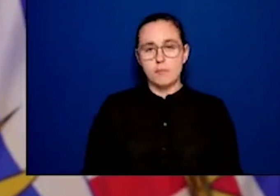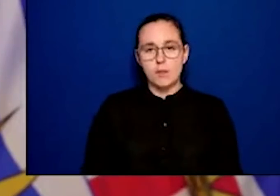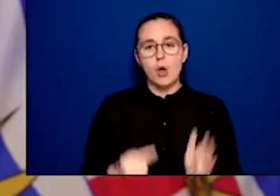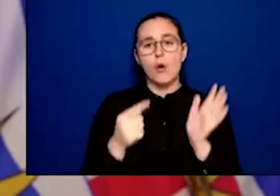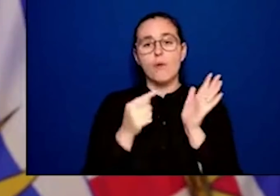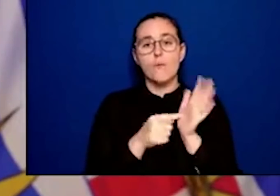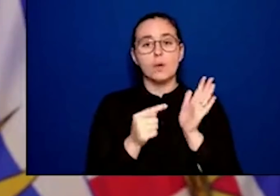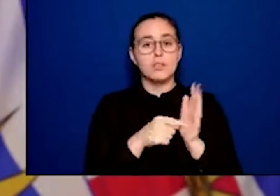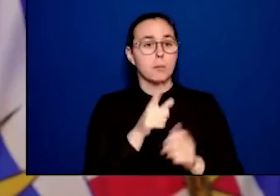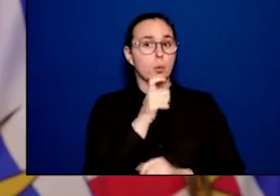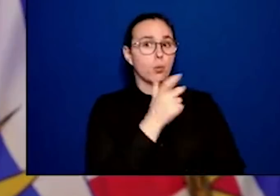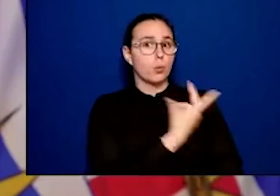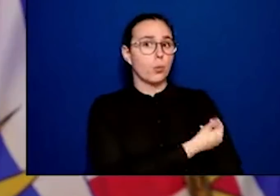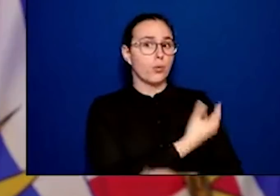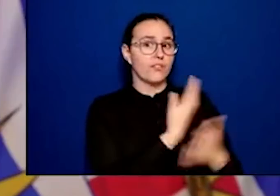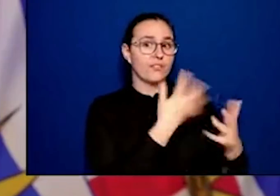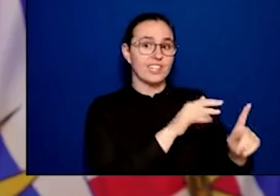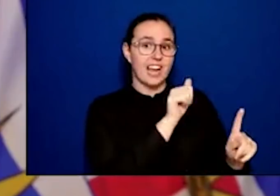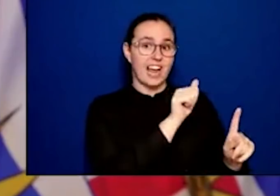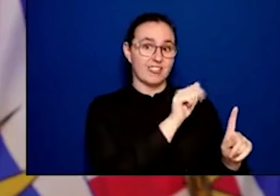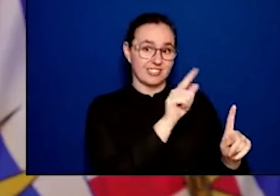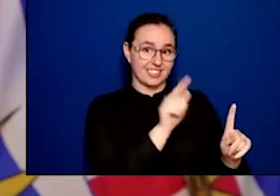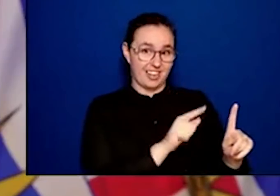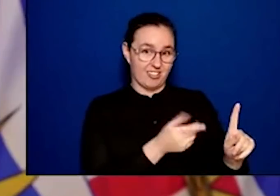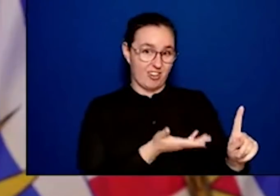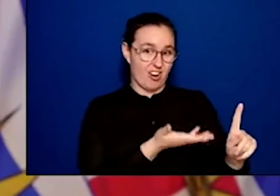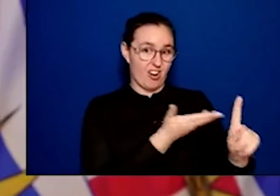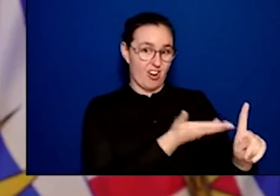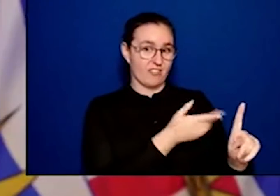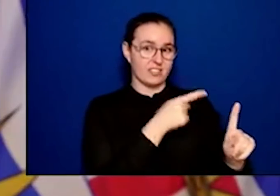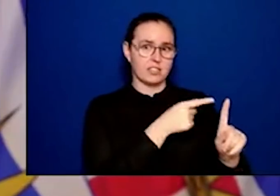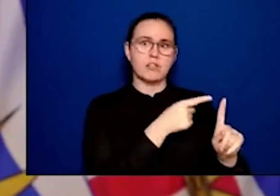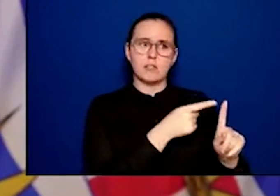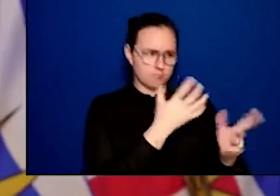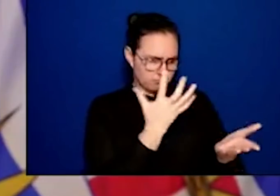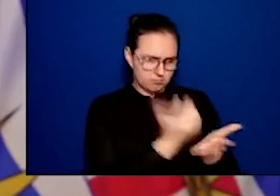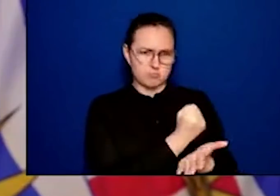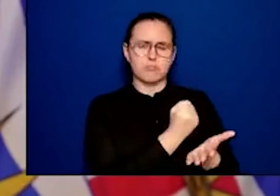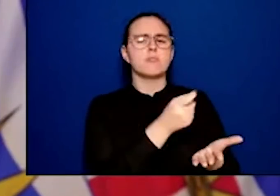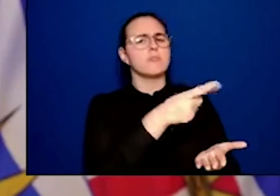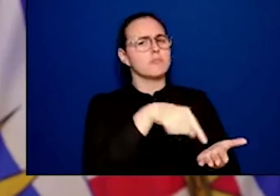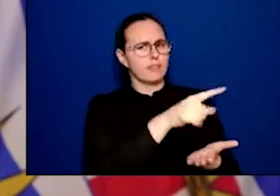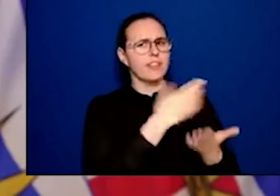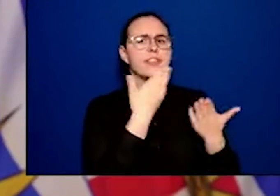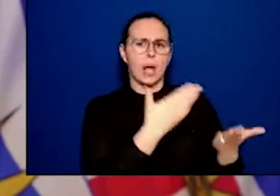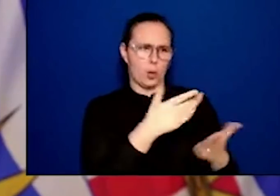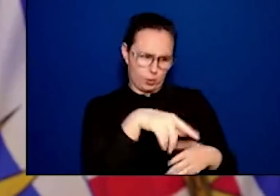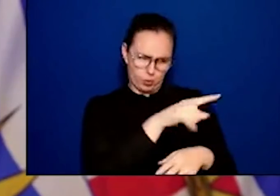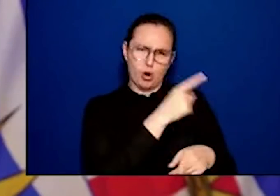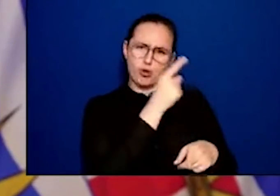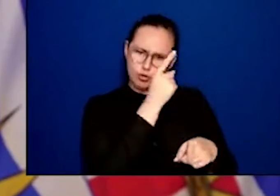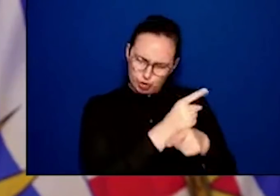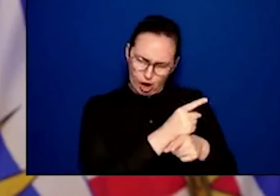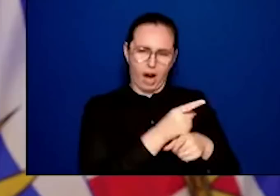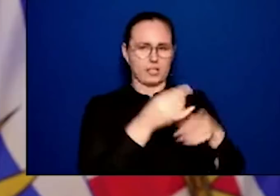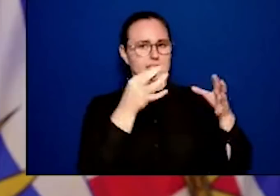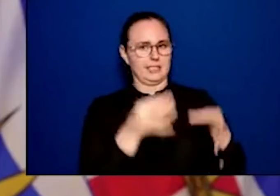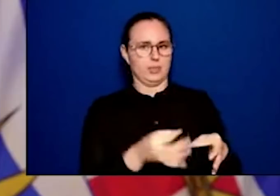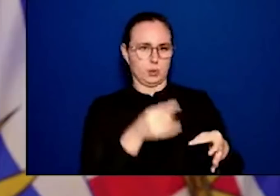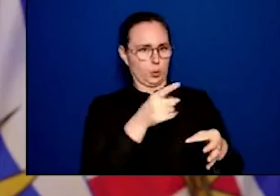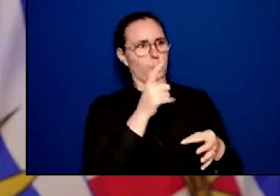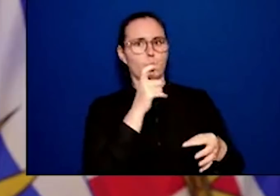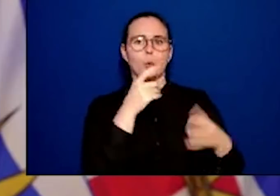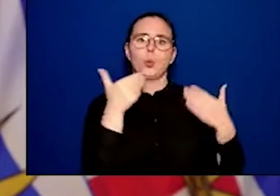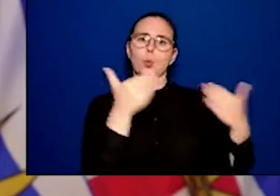vaccine that was offered to you at the first opportunity, you did the right thing. And I thank you for doing that. It has